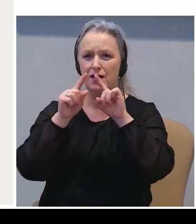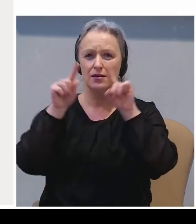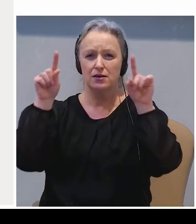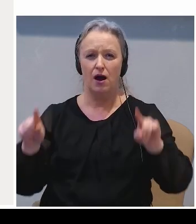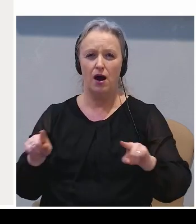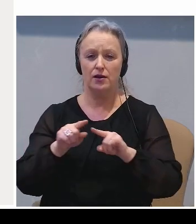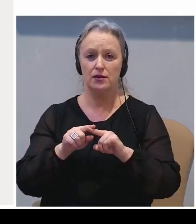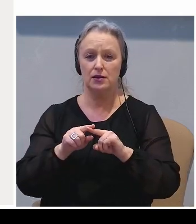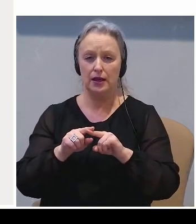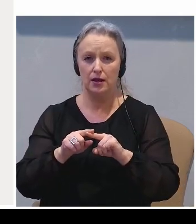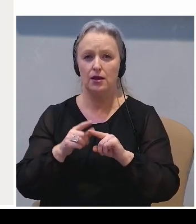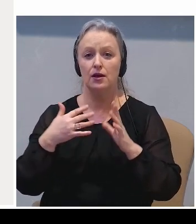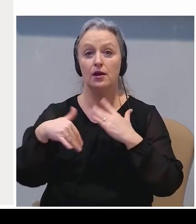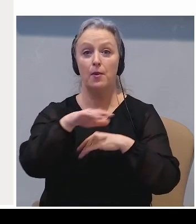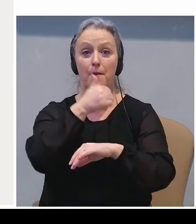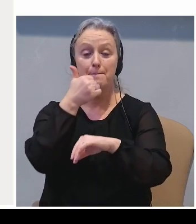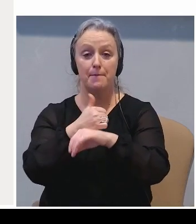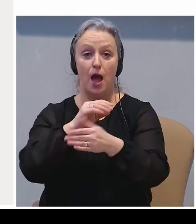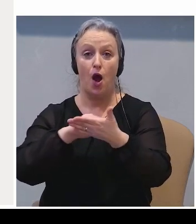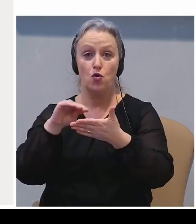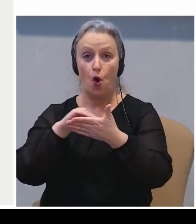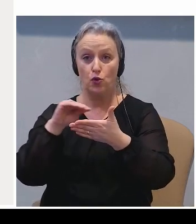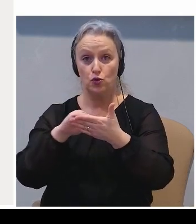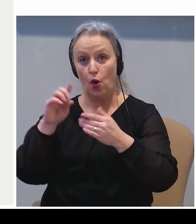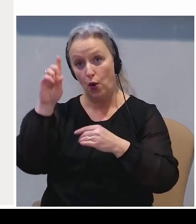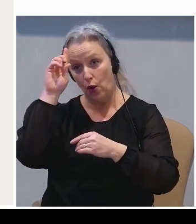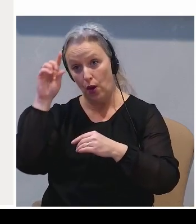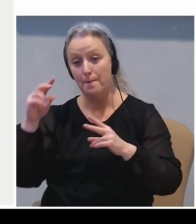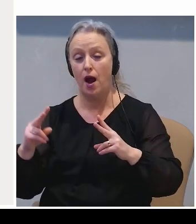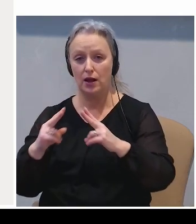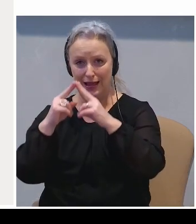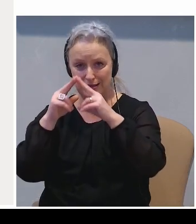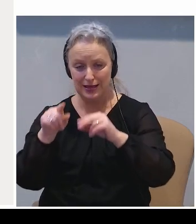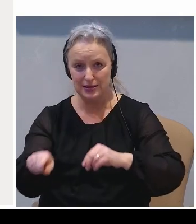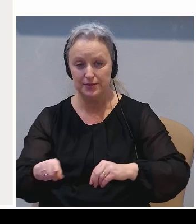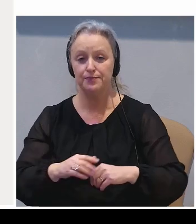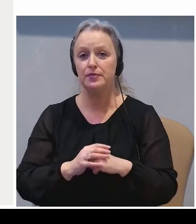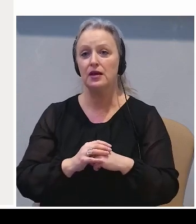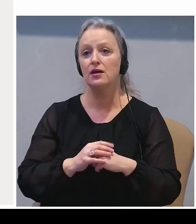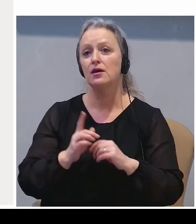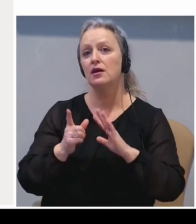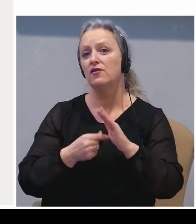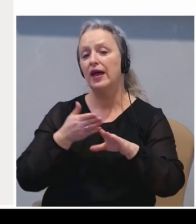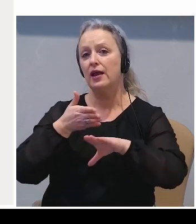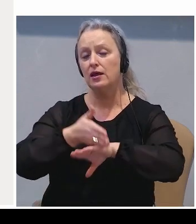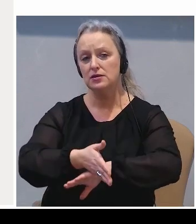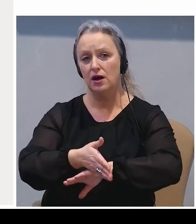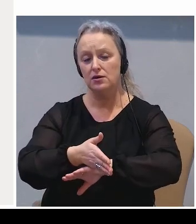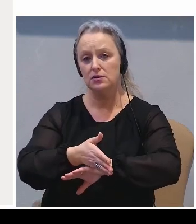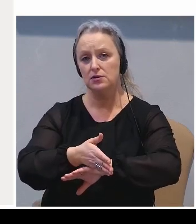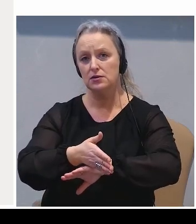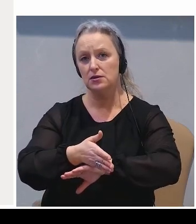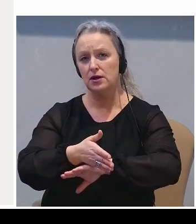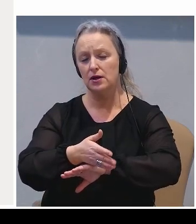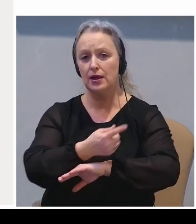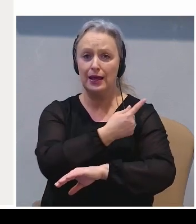work. And then we have a connection with networks of clinical trial units. These clinical trial units are able to provide all